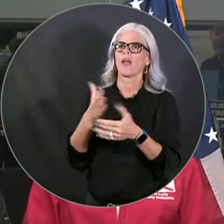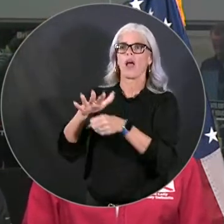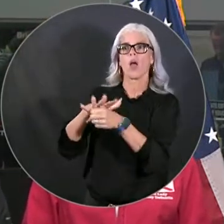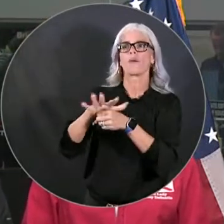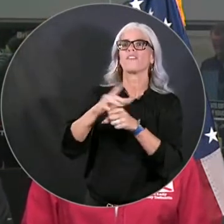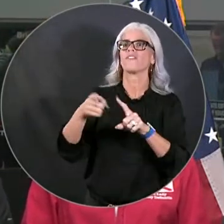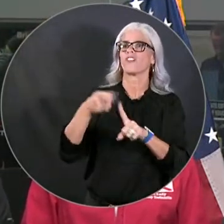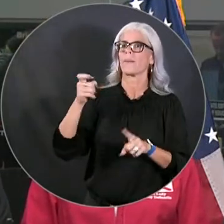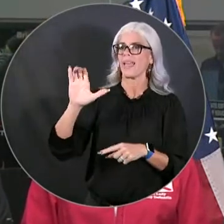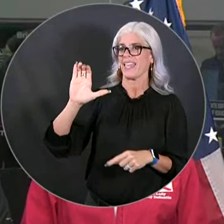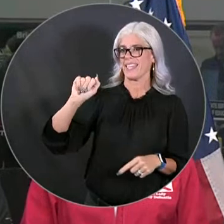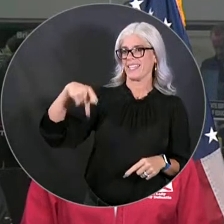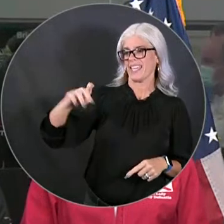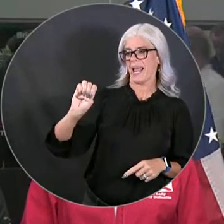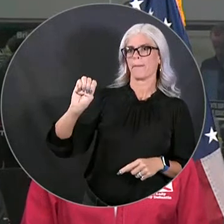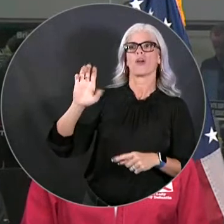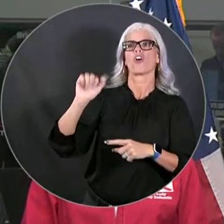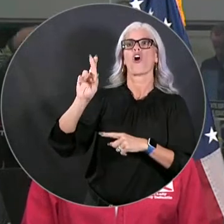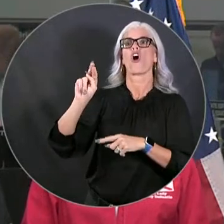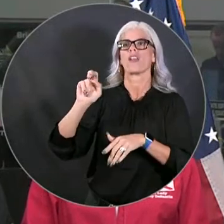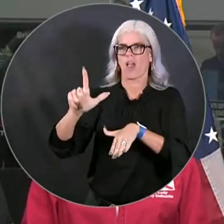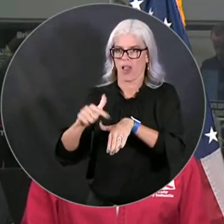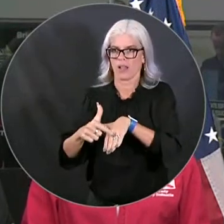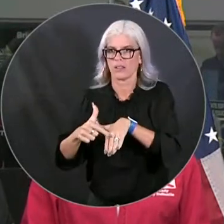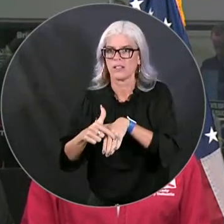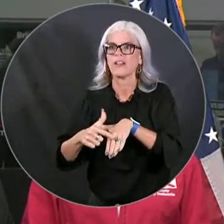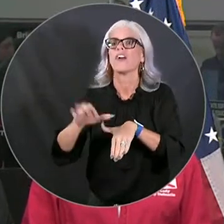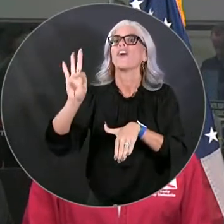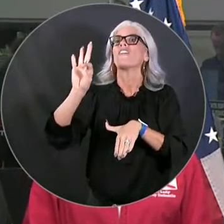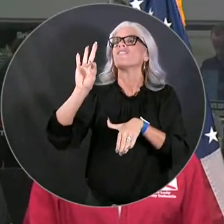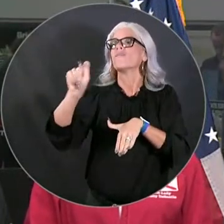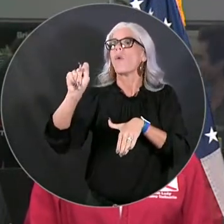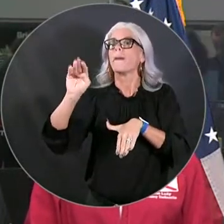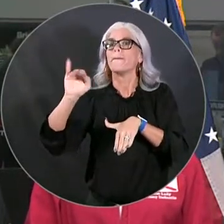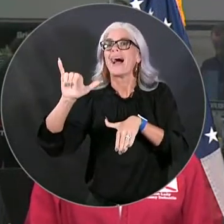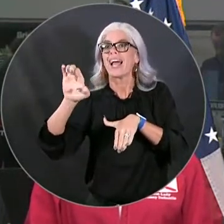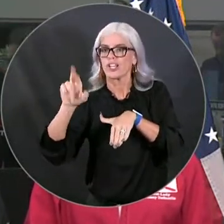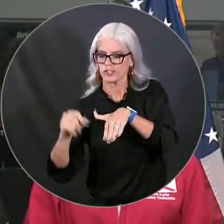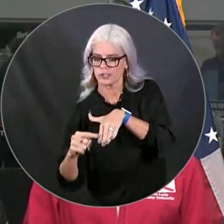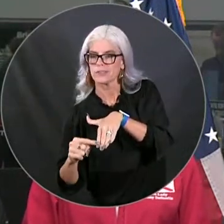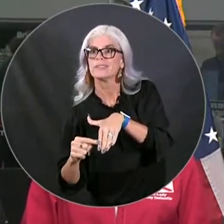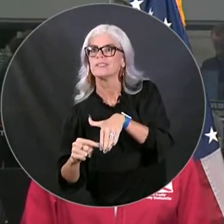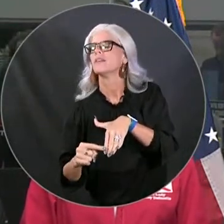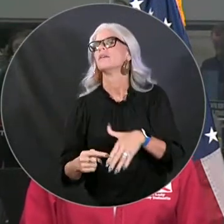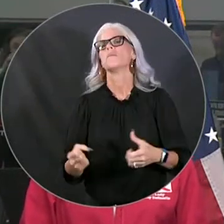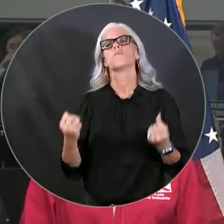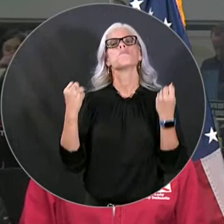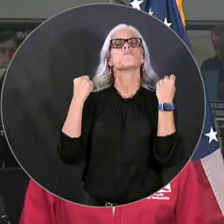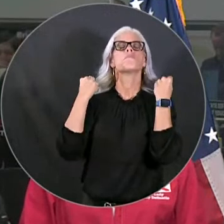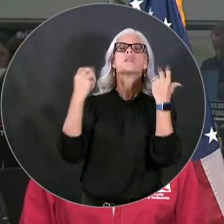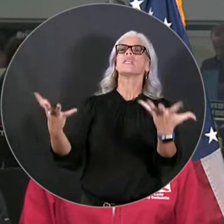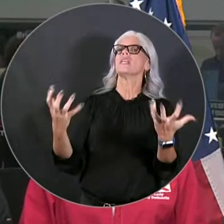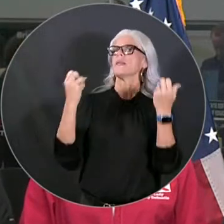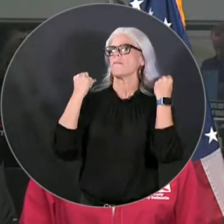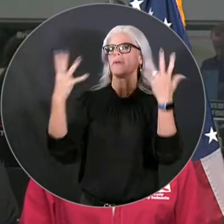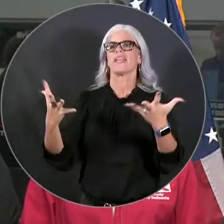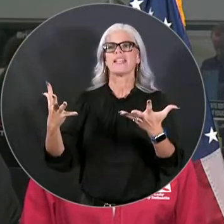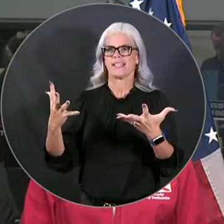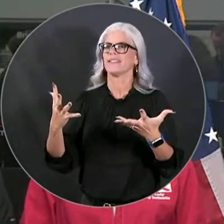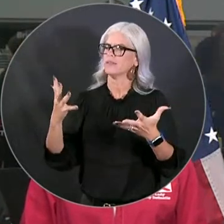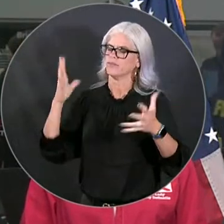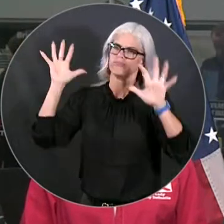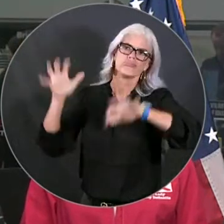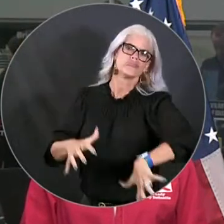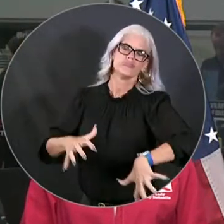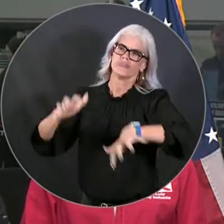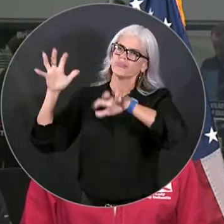city of Fort Myers, they got really inundated and really devastated by this storm. So the hope is